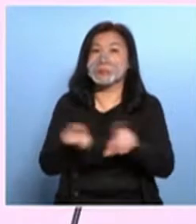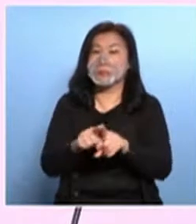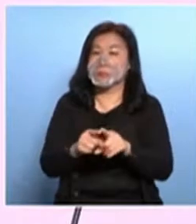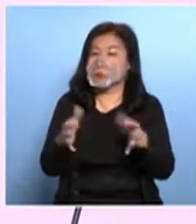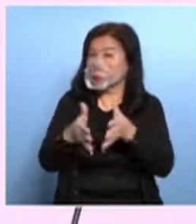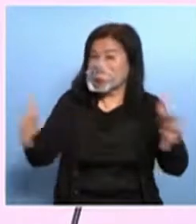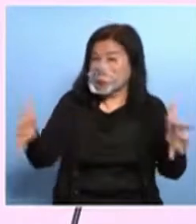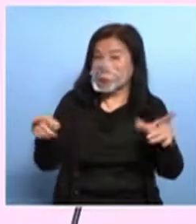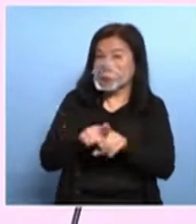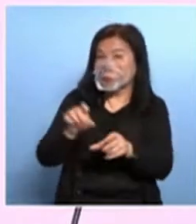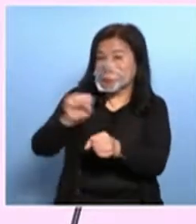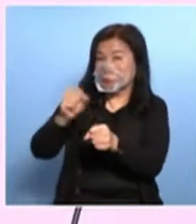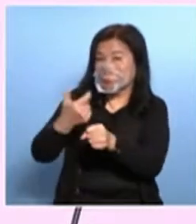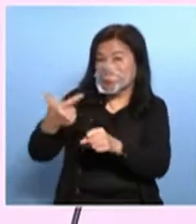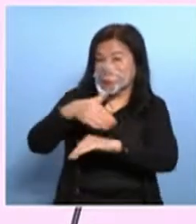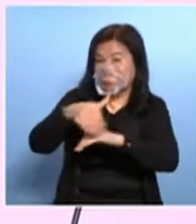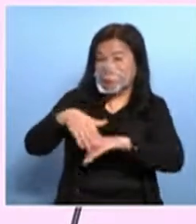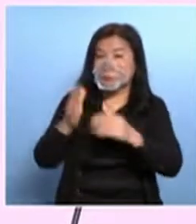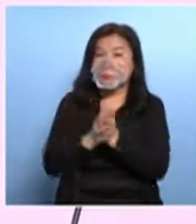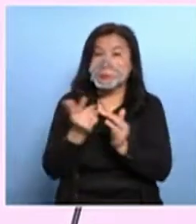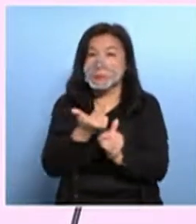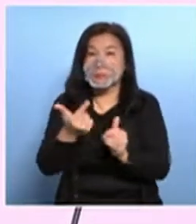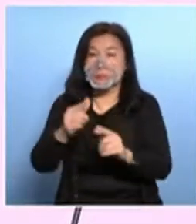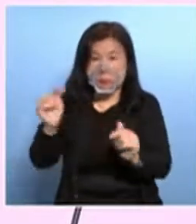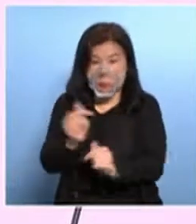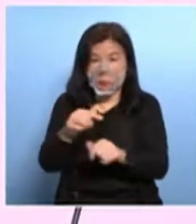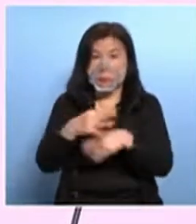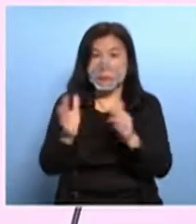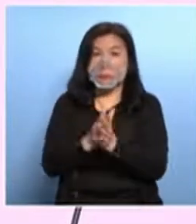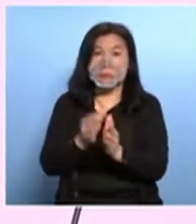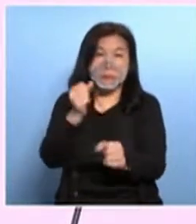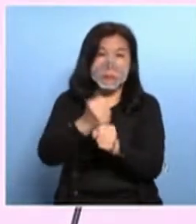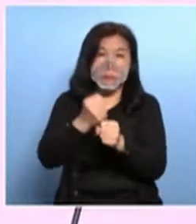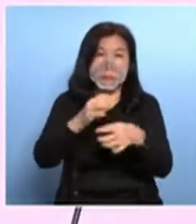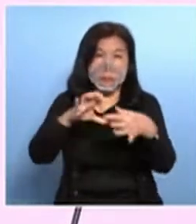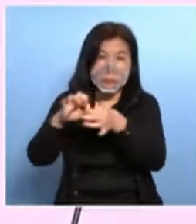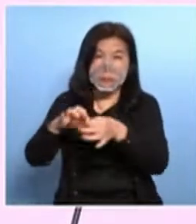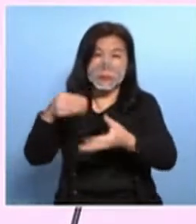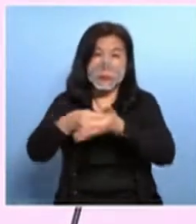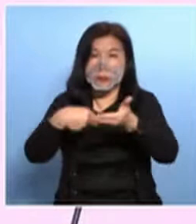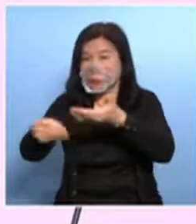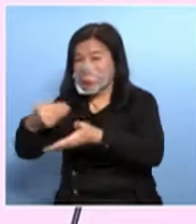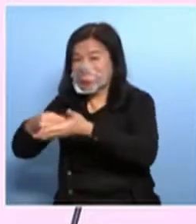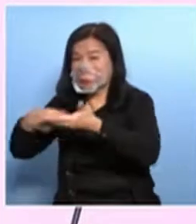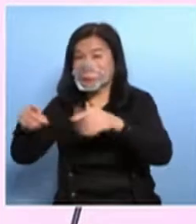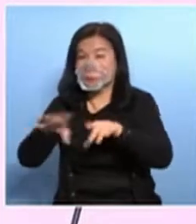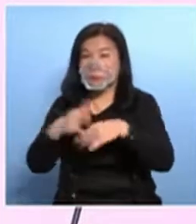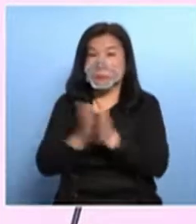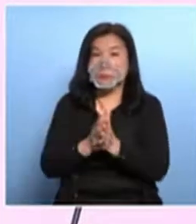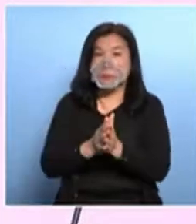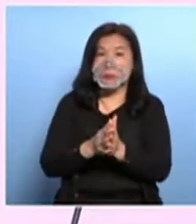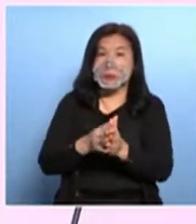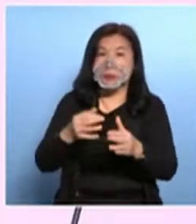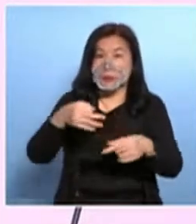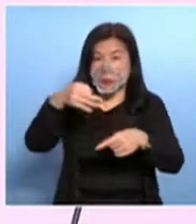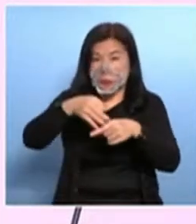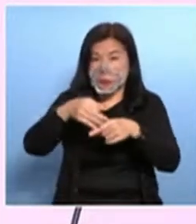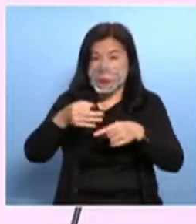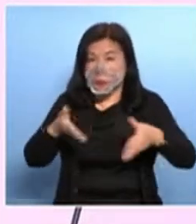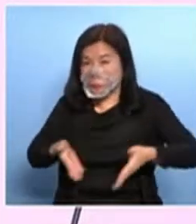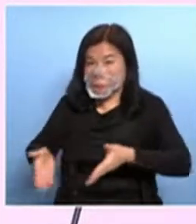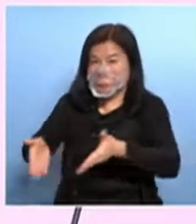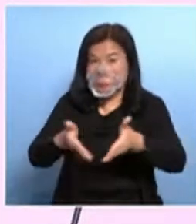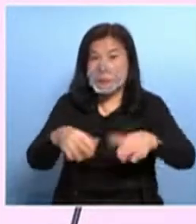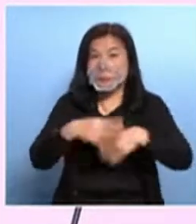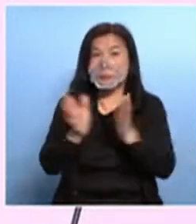their capacity and capability in this area, as well as strengthening the industrial chain. We will set up the InnoLife Health Tech